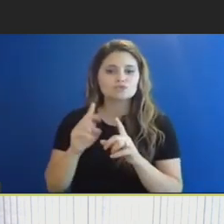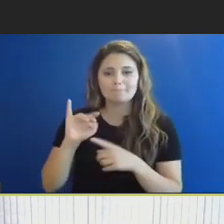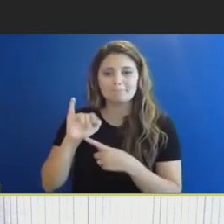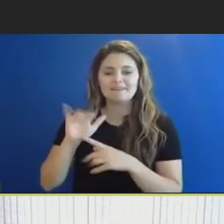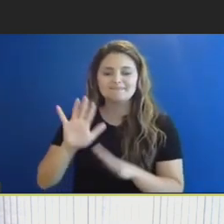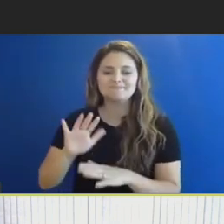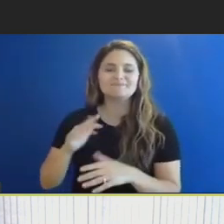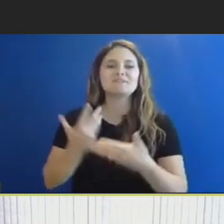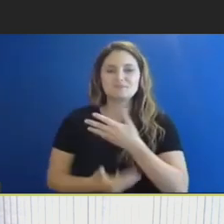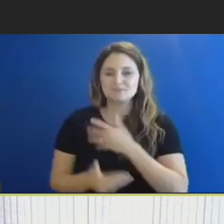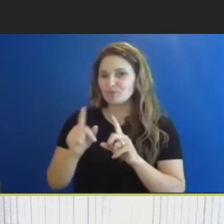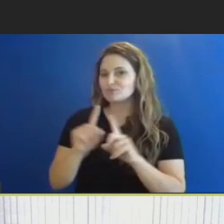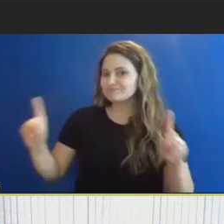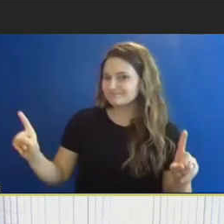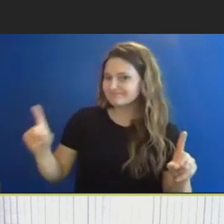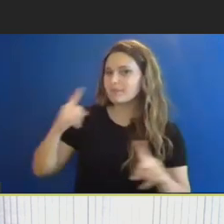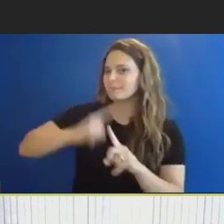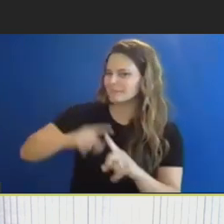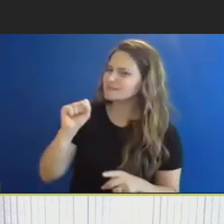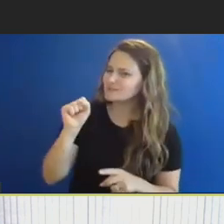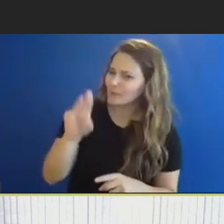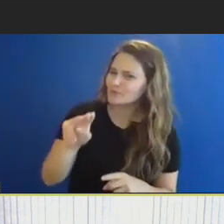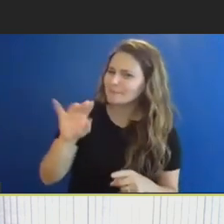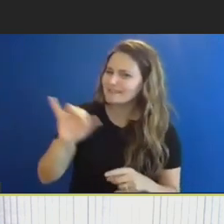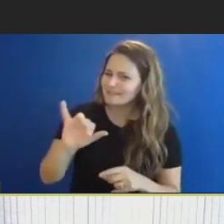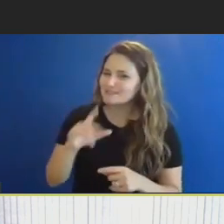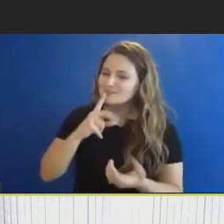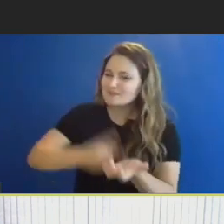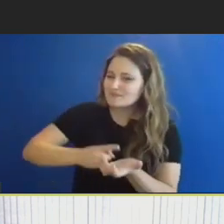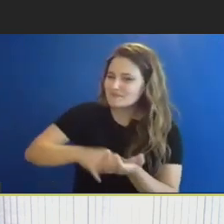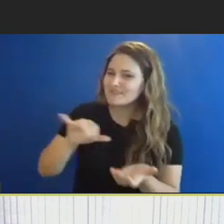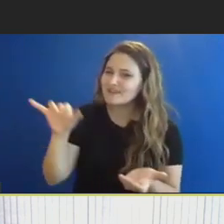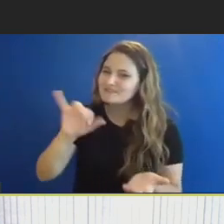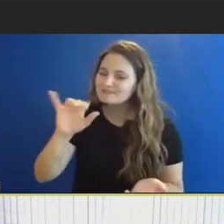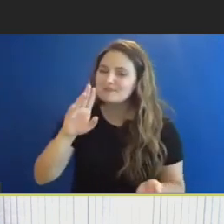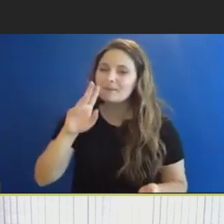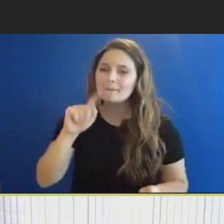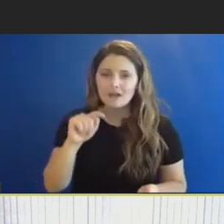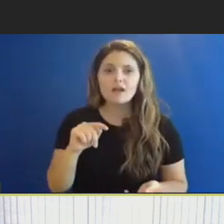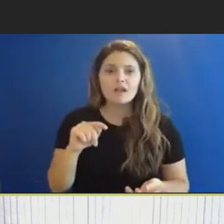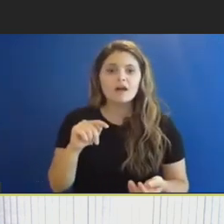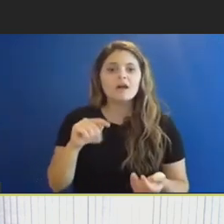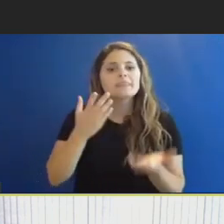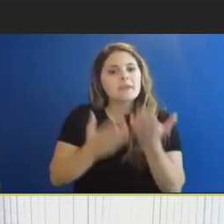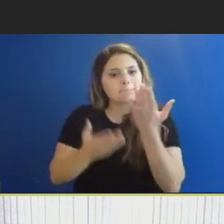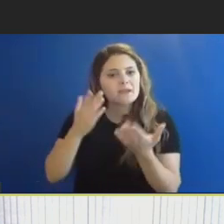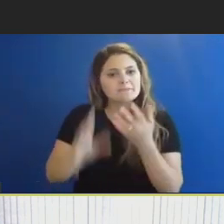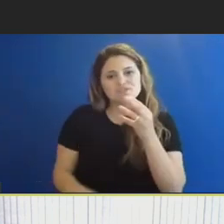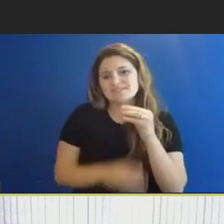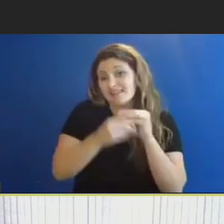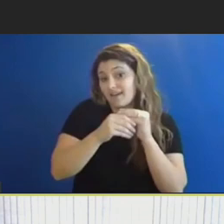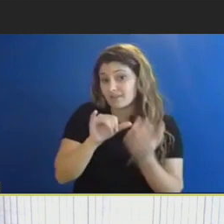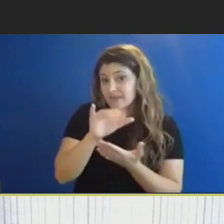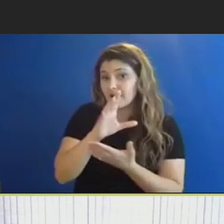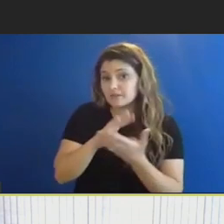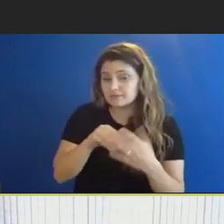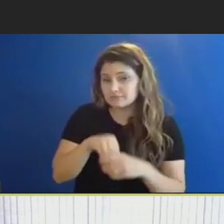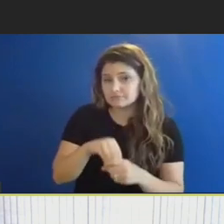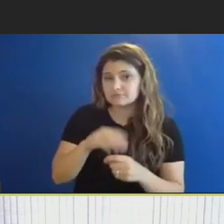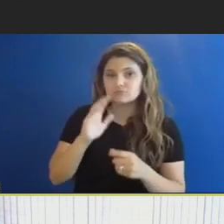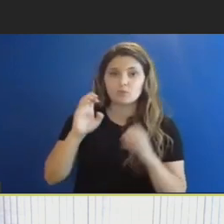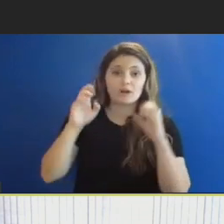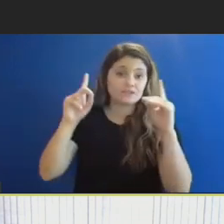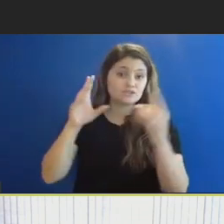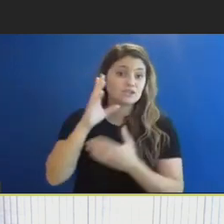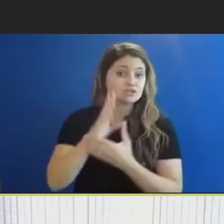social distancing and social media. We talk about that too. And then maybe just add that into our education